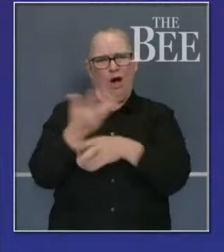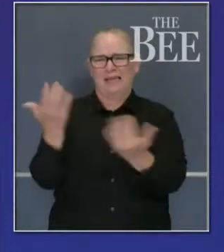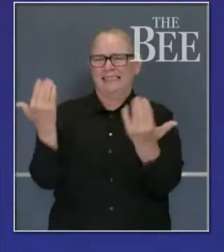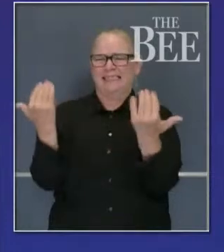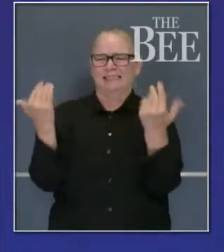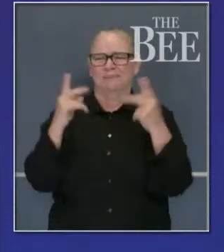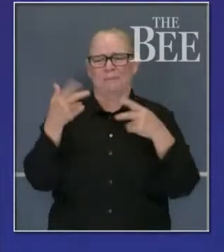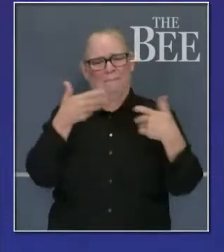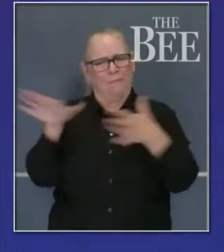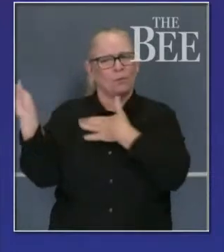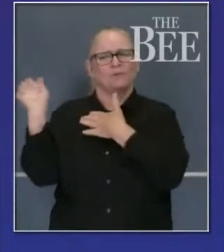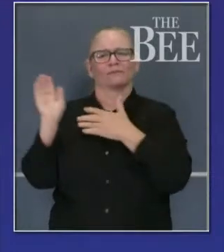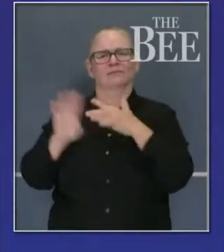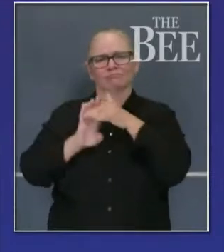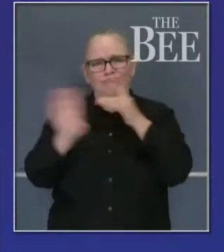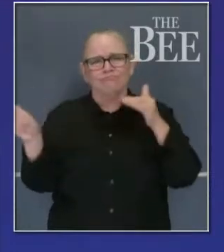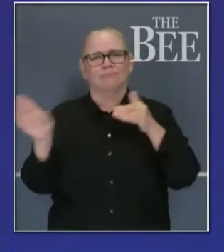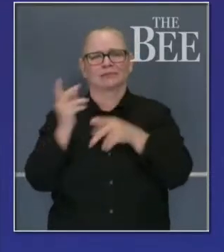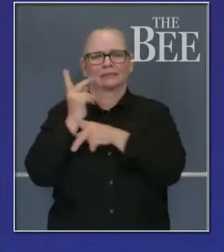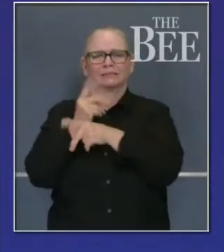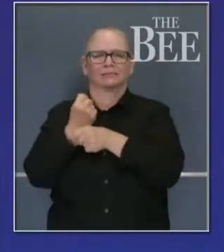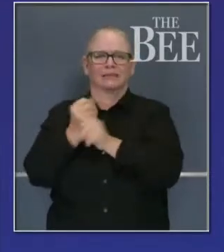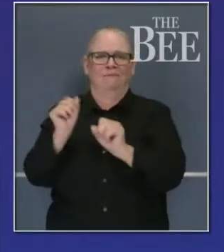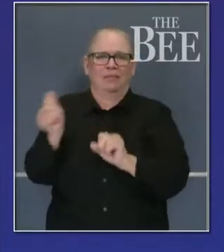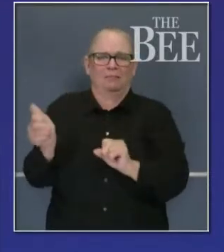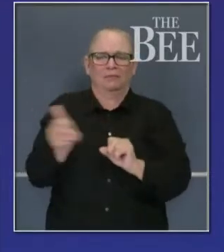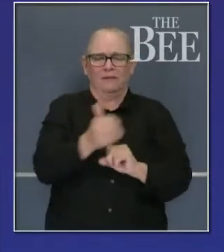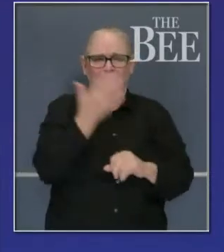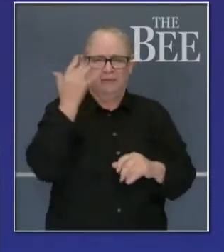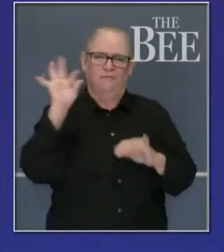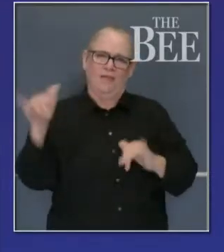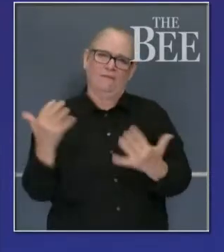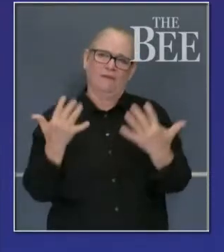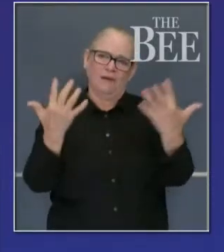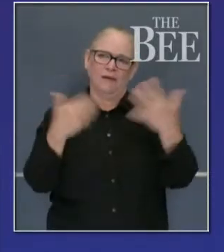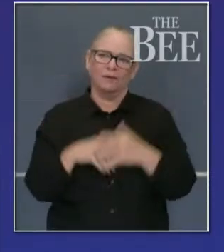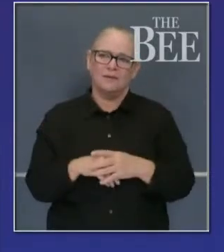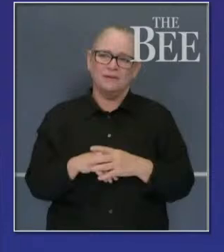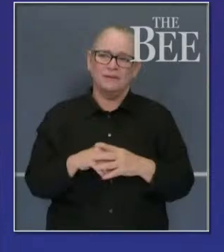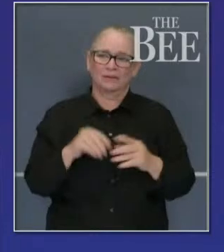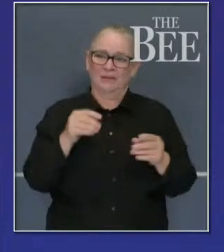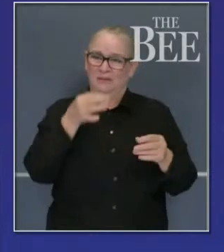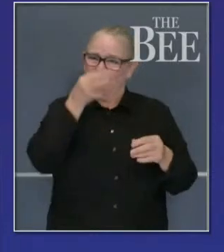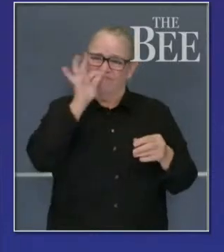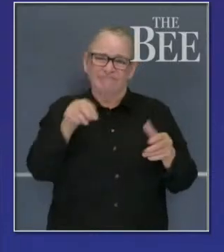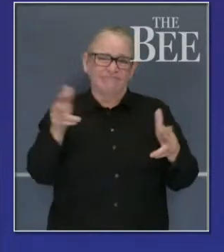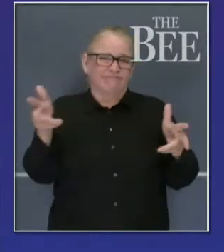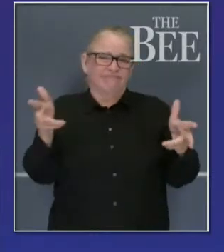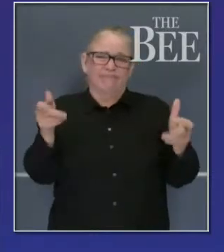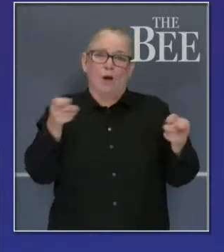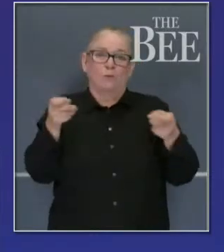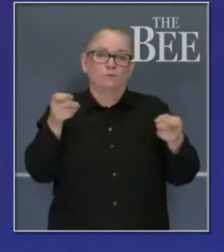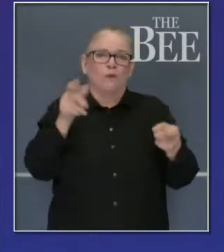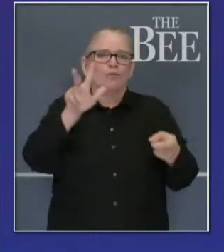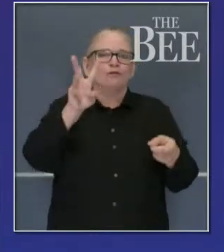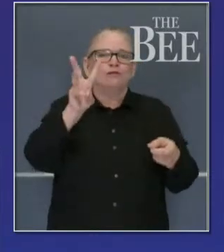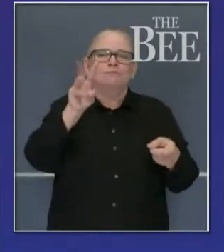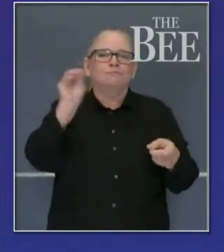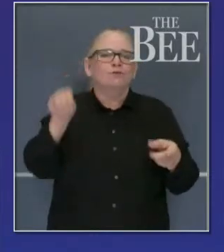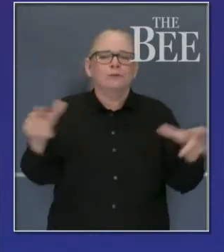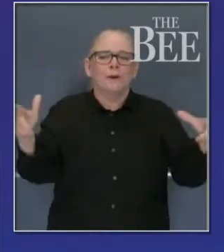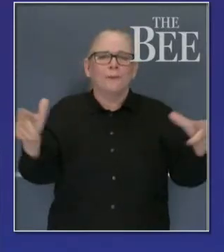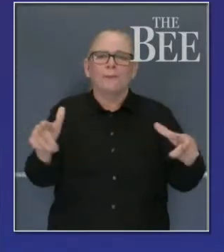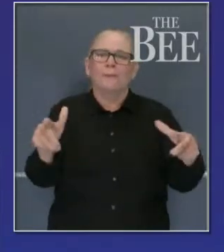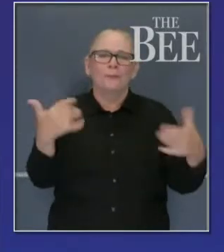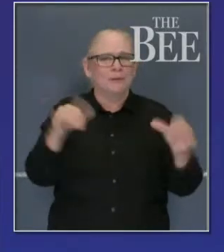locations as these fires rage. This again, just 36% contained to date. As it relates to fires that have